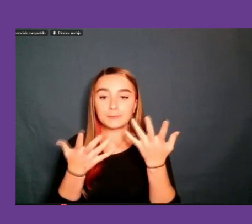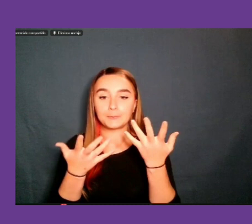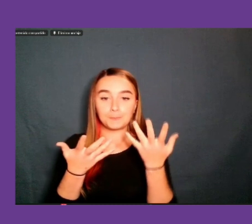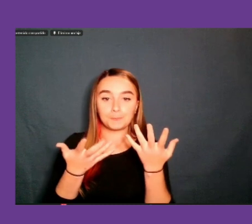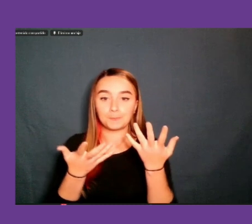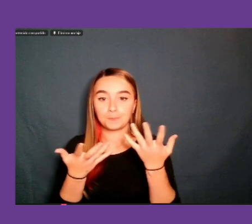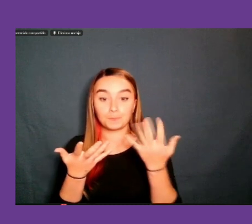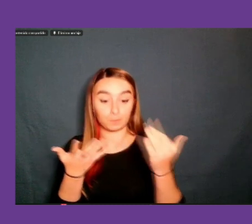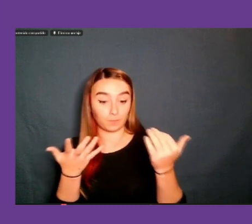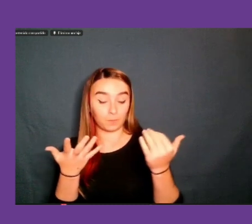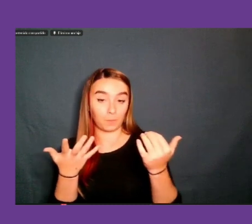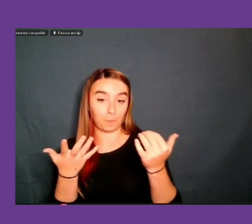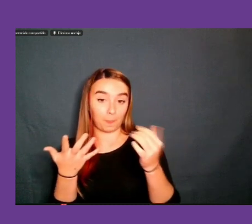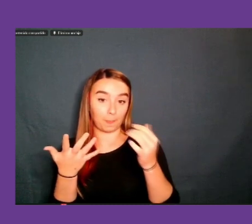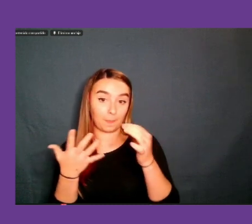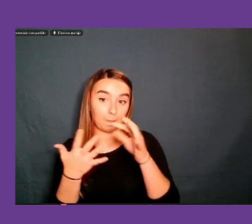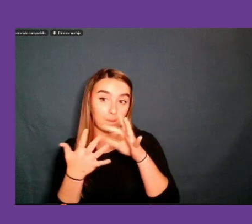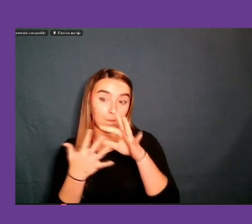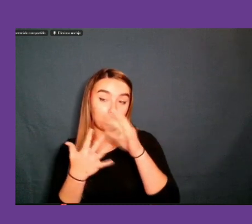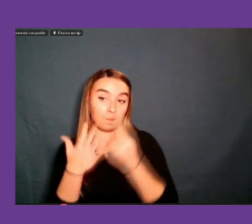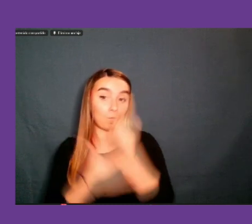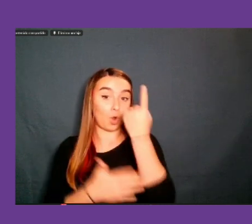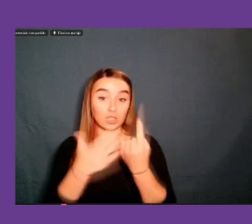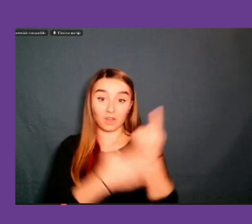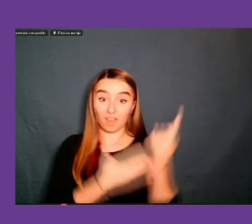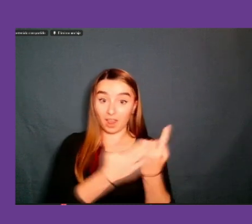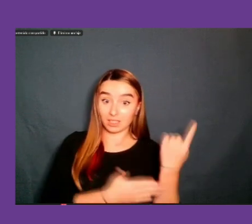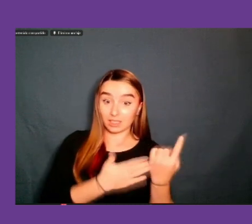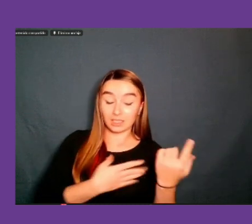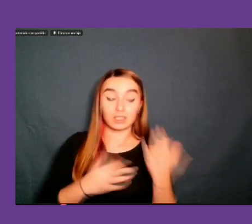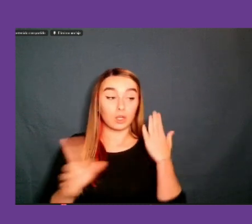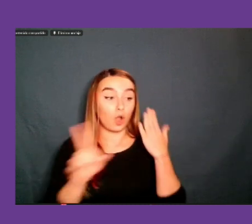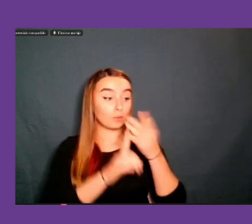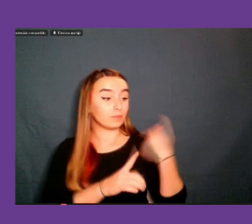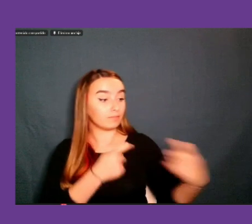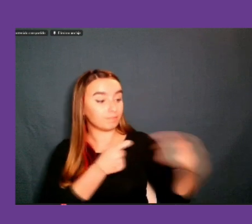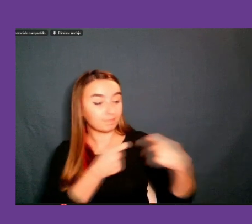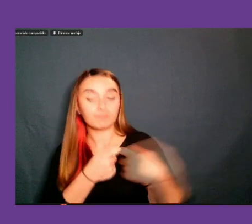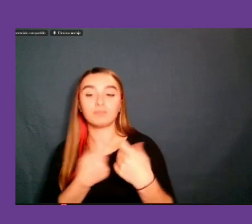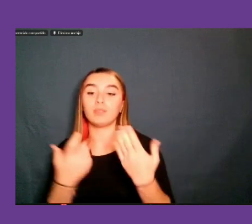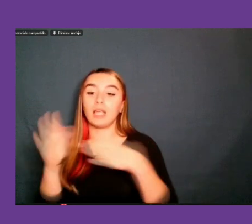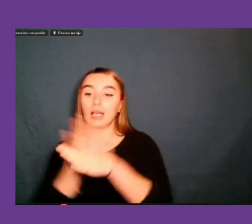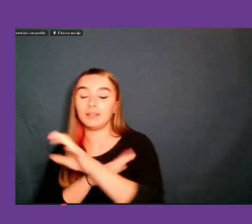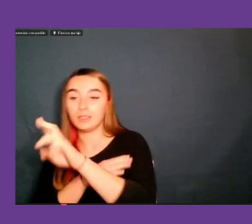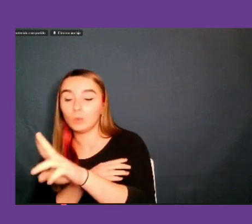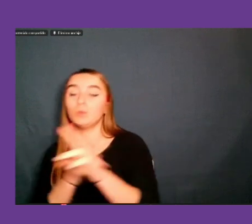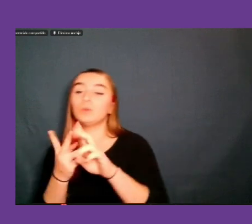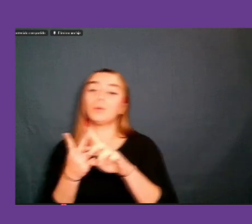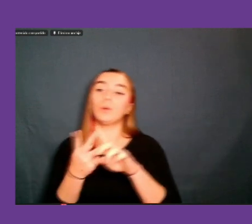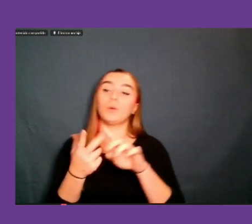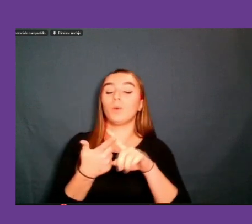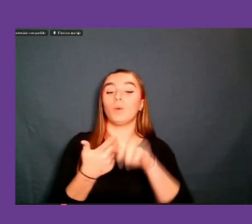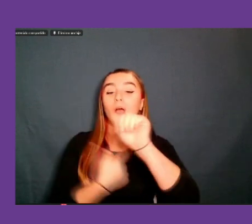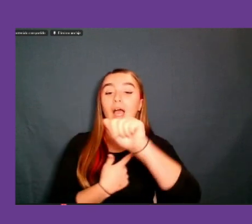the possibilities to join with to partner with experts from AccessibleEU, from ANEC, from EDF as well, and